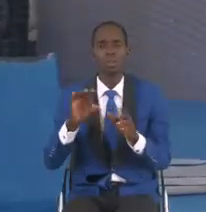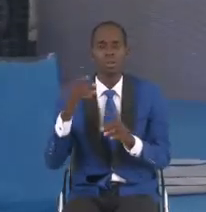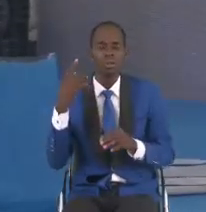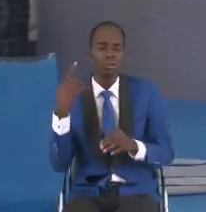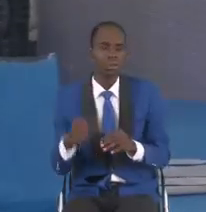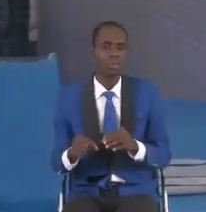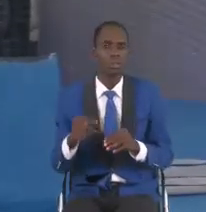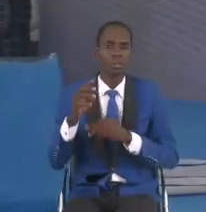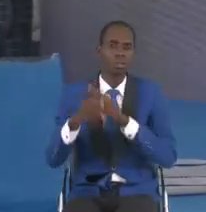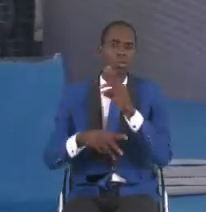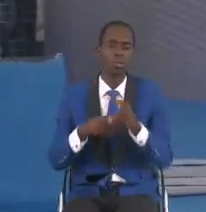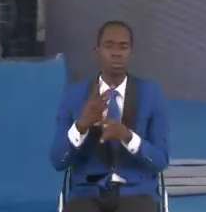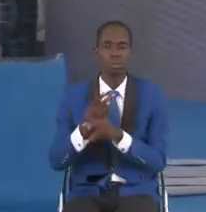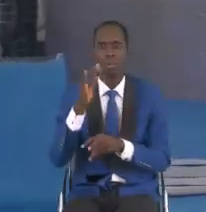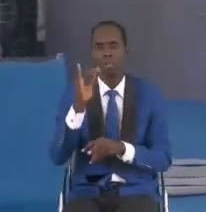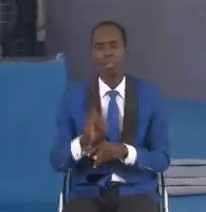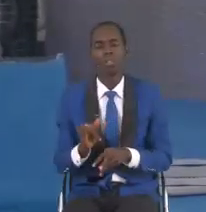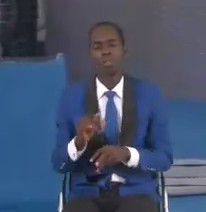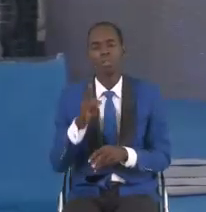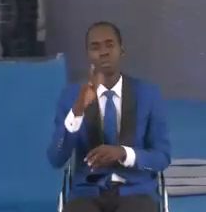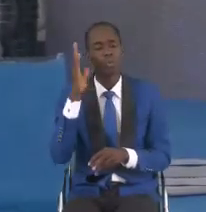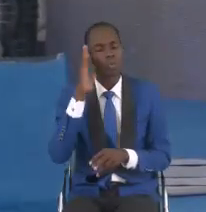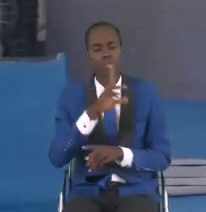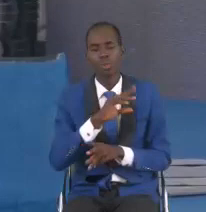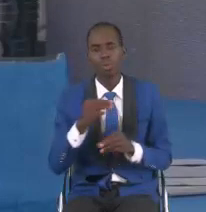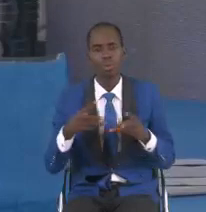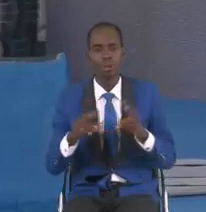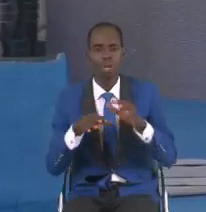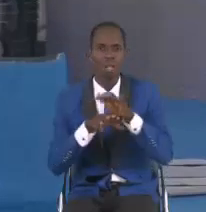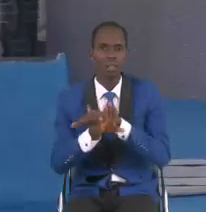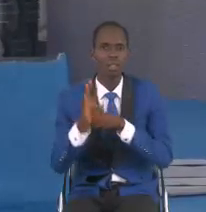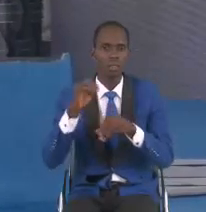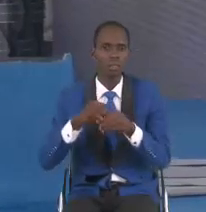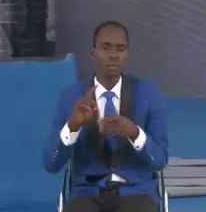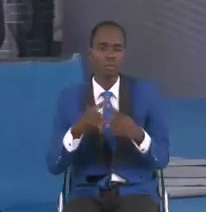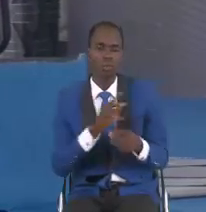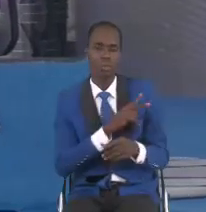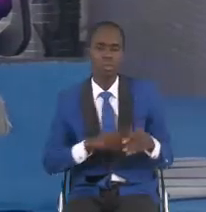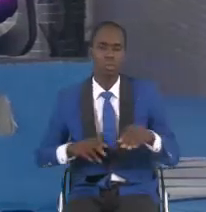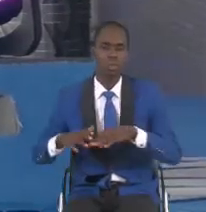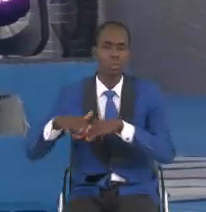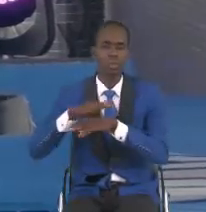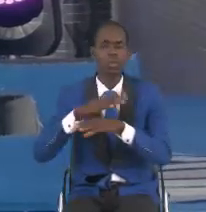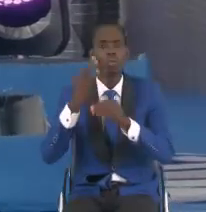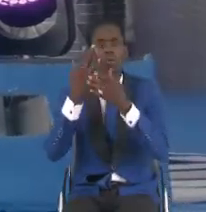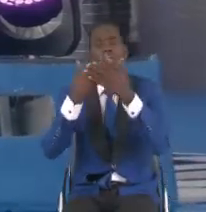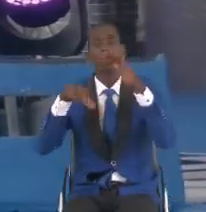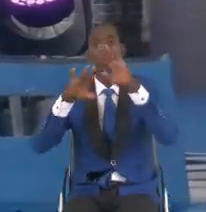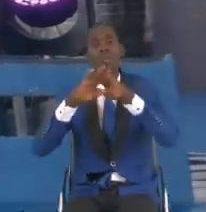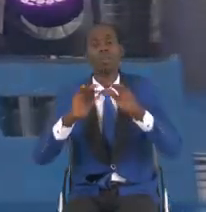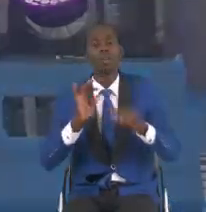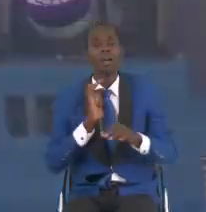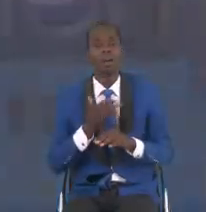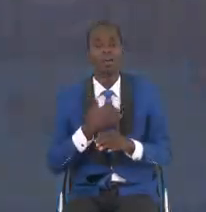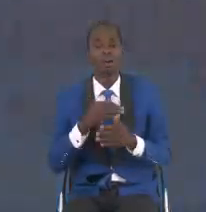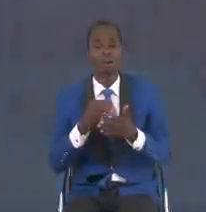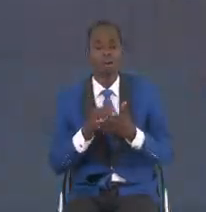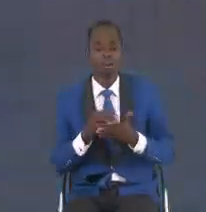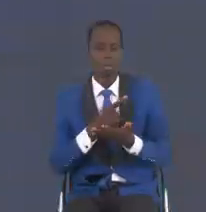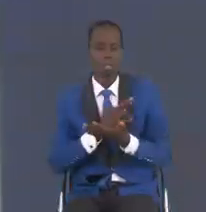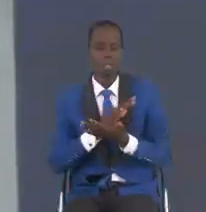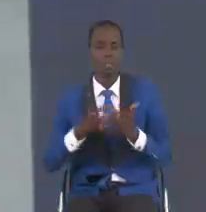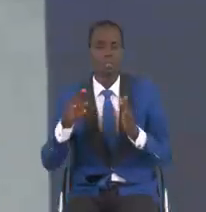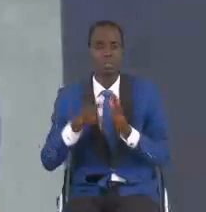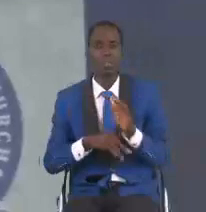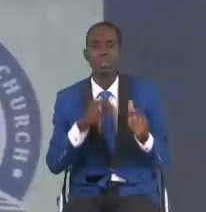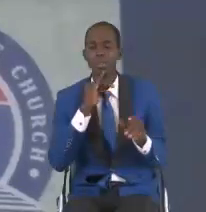will in no wise enter into the kingdom of heaven. Our righteousness is so superficial, and we do not